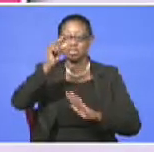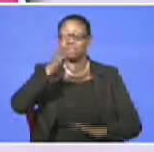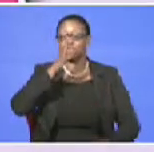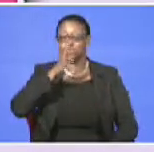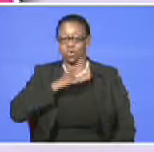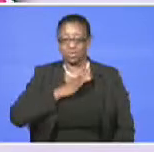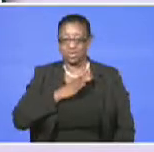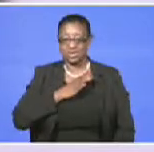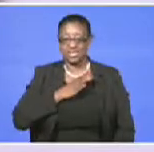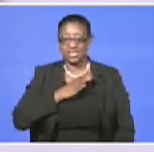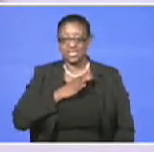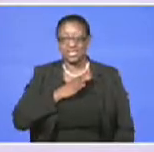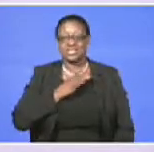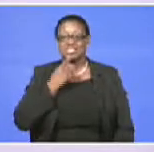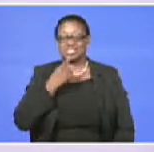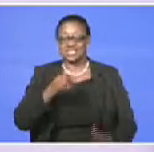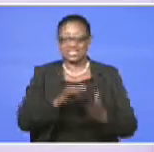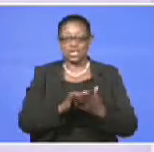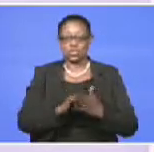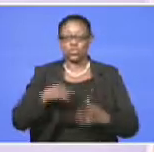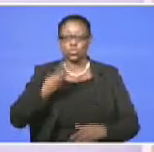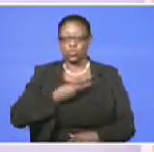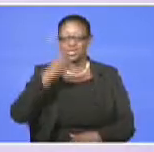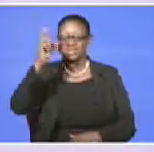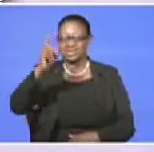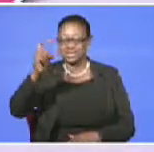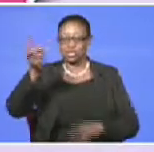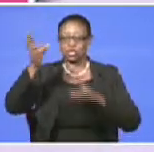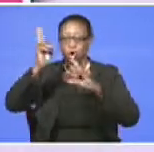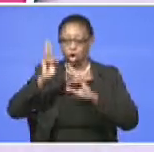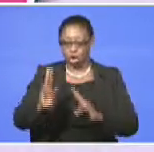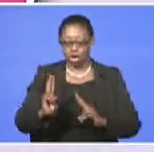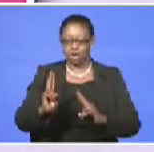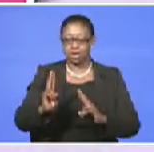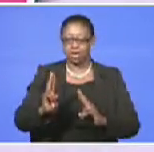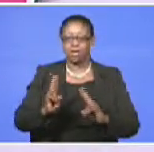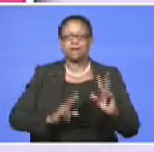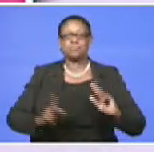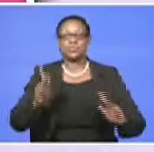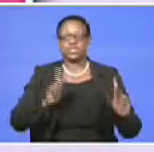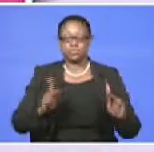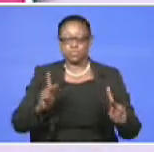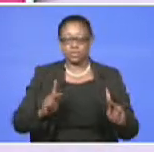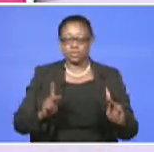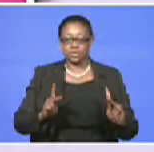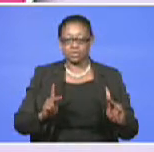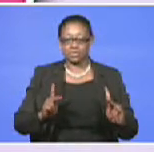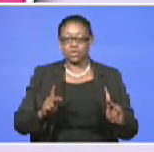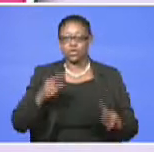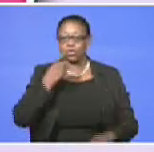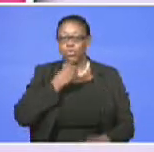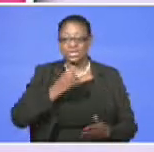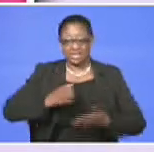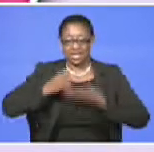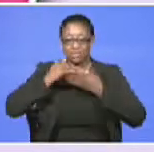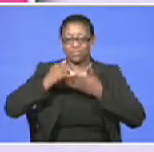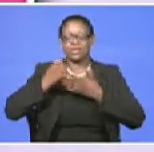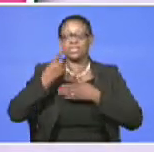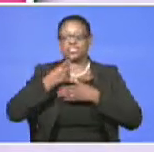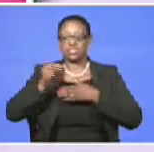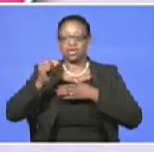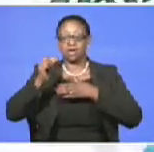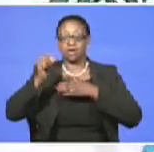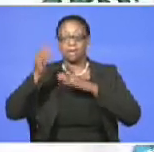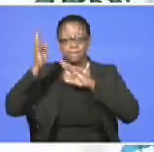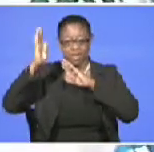Bishop Hanna believes it's always important to honor the outstanding Bahamians who have contributed to national development.